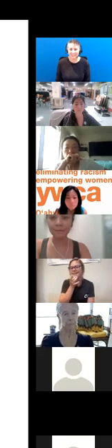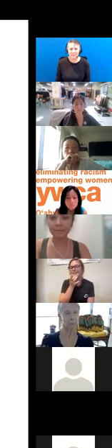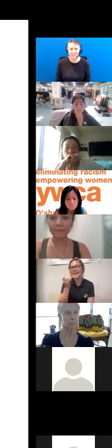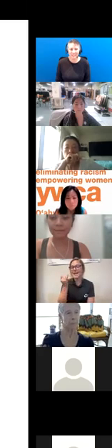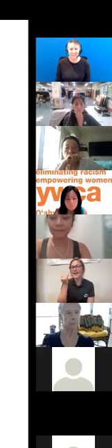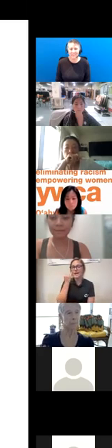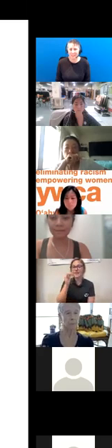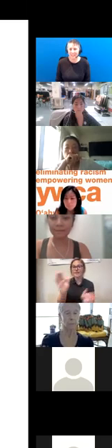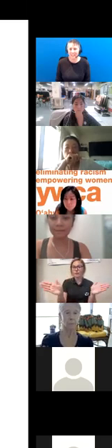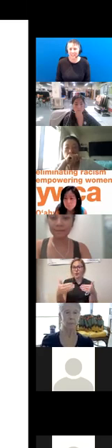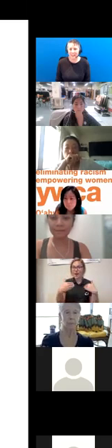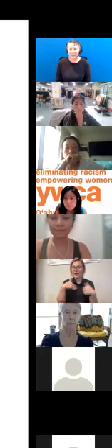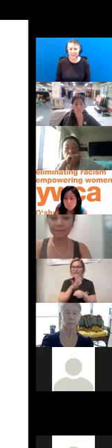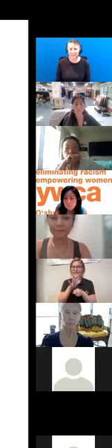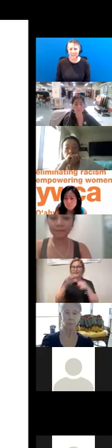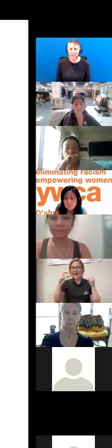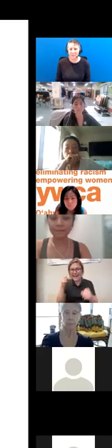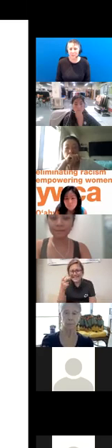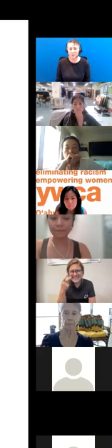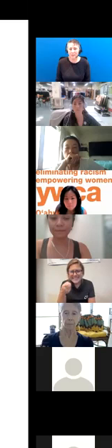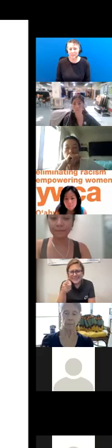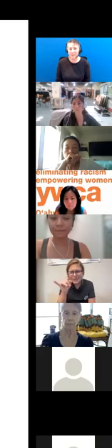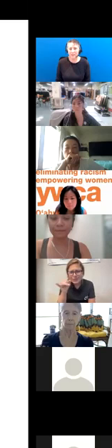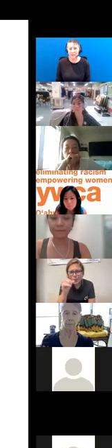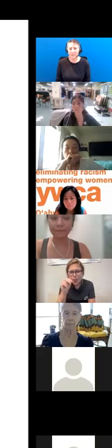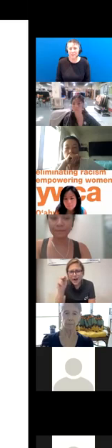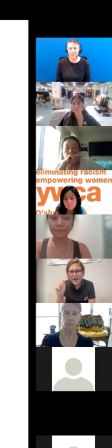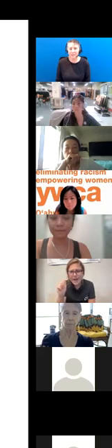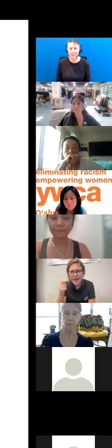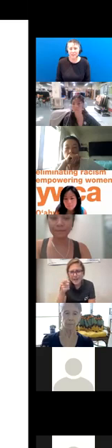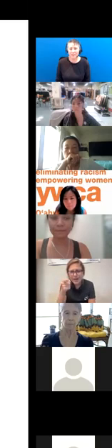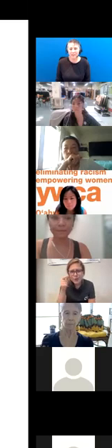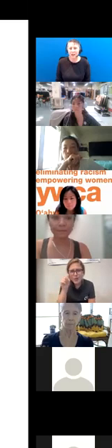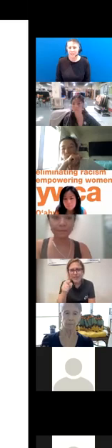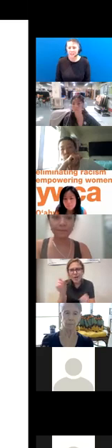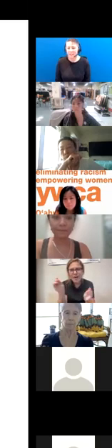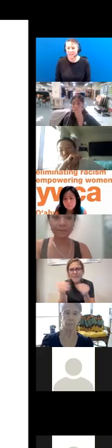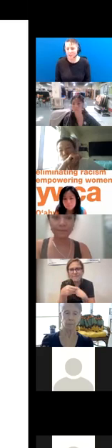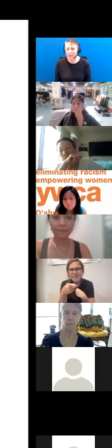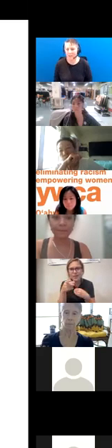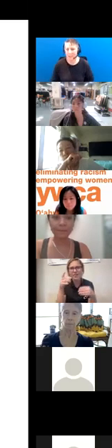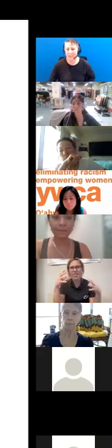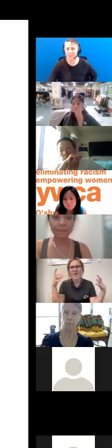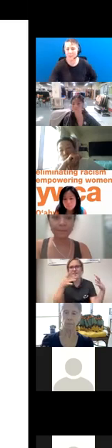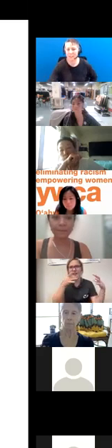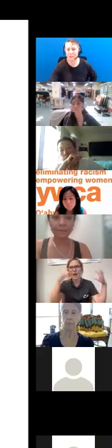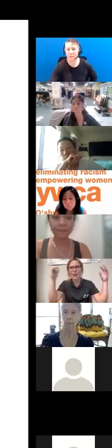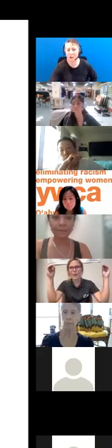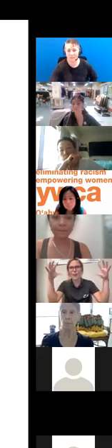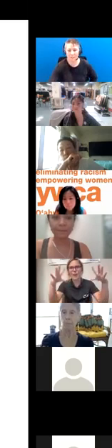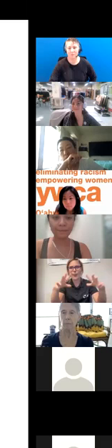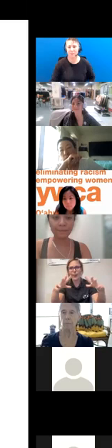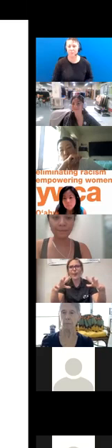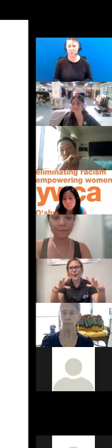Again, this is related to lighting, and if your room has enough lighting, I see like Joanna, for example, like you're in